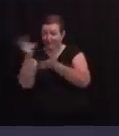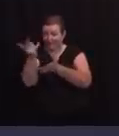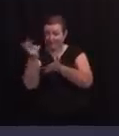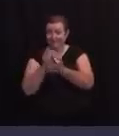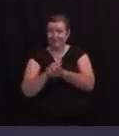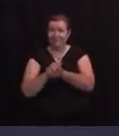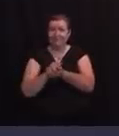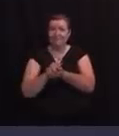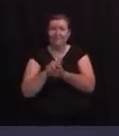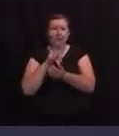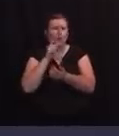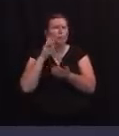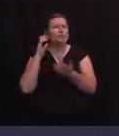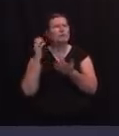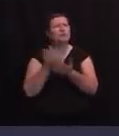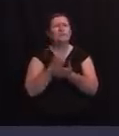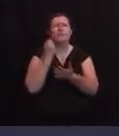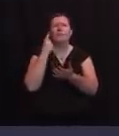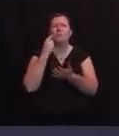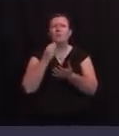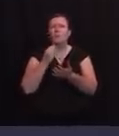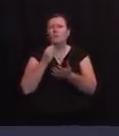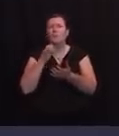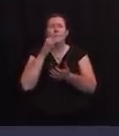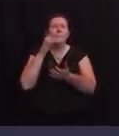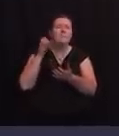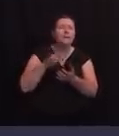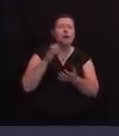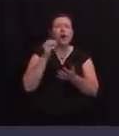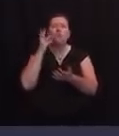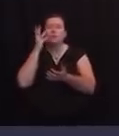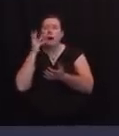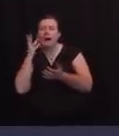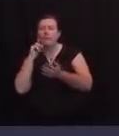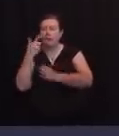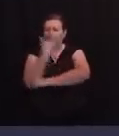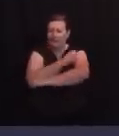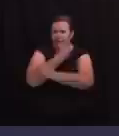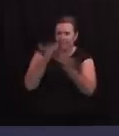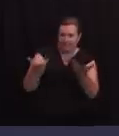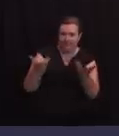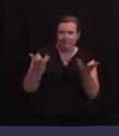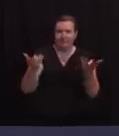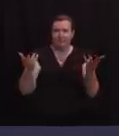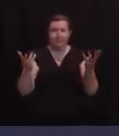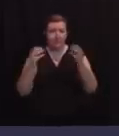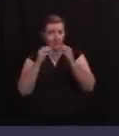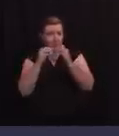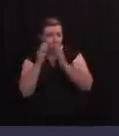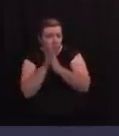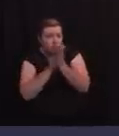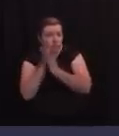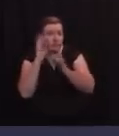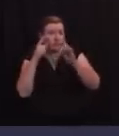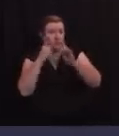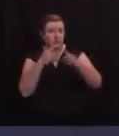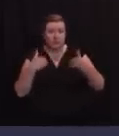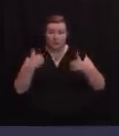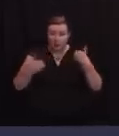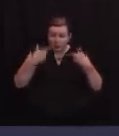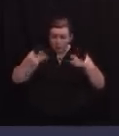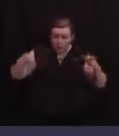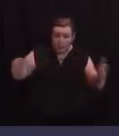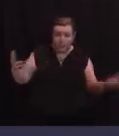wine incentives? And are there any other incentives coming down the pike, especially for younger people? Perhaps you and Tammy